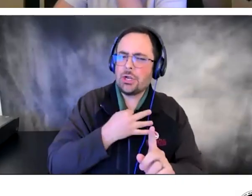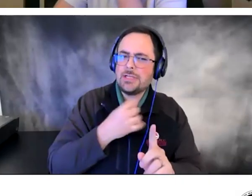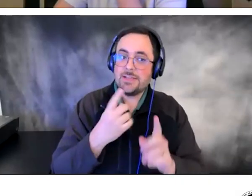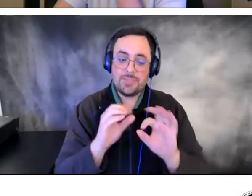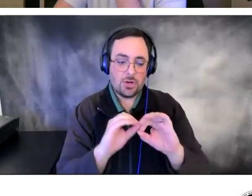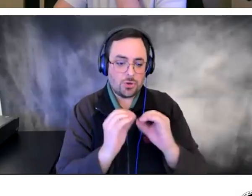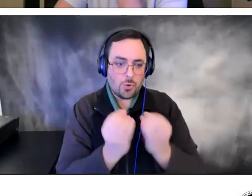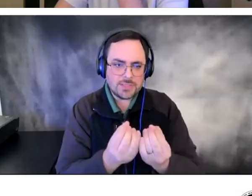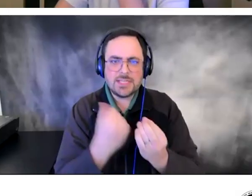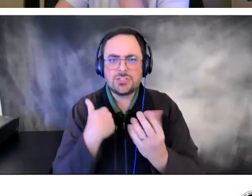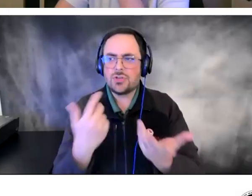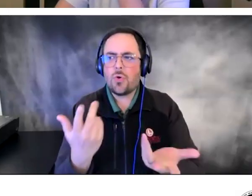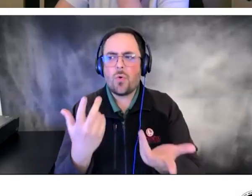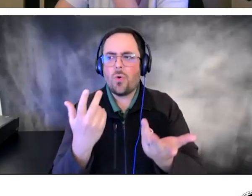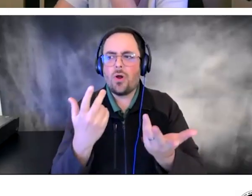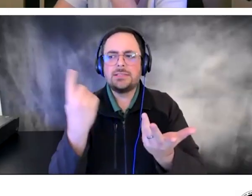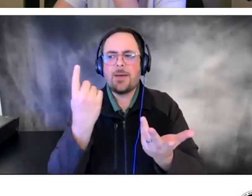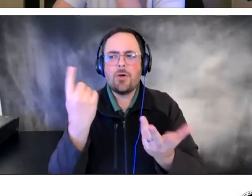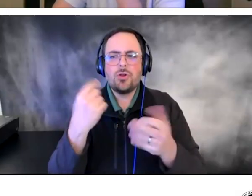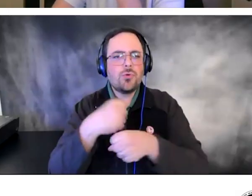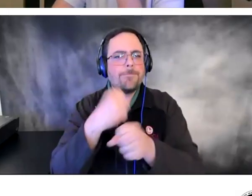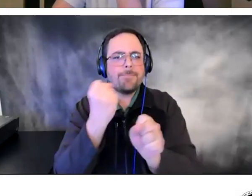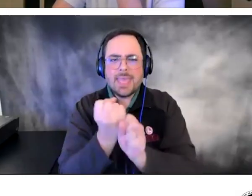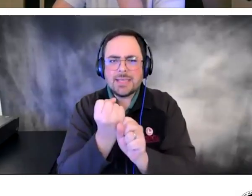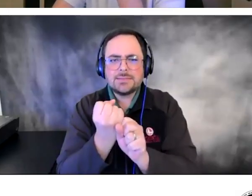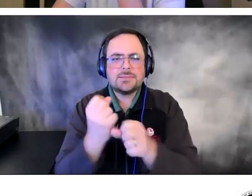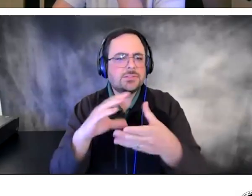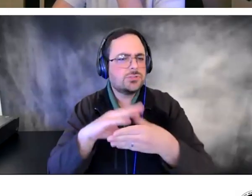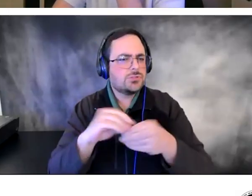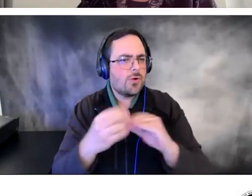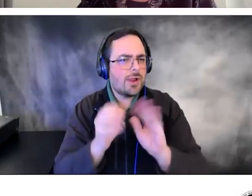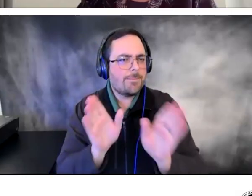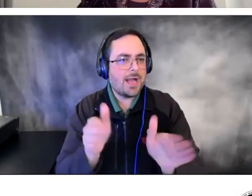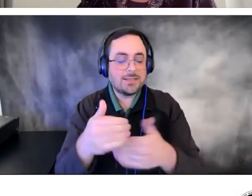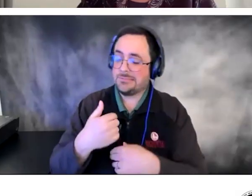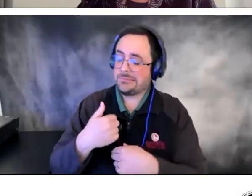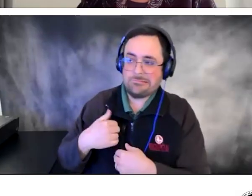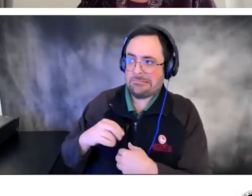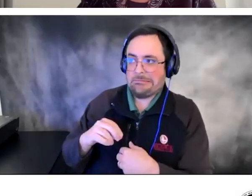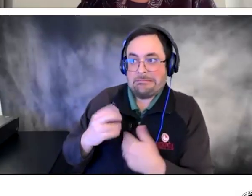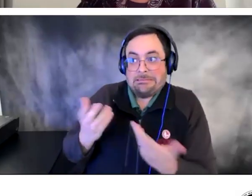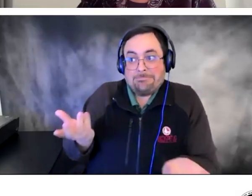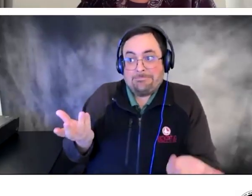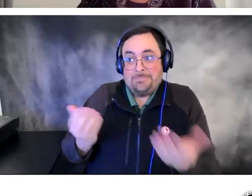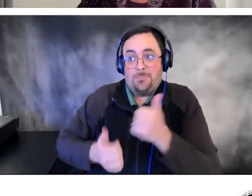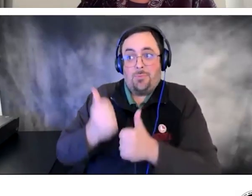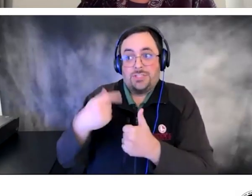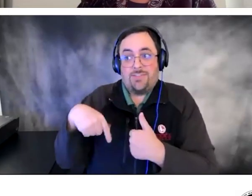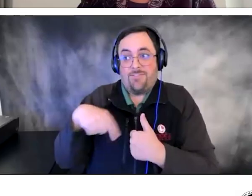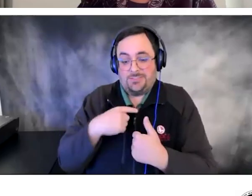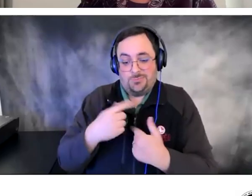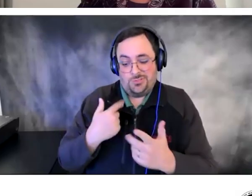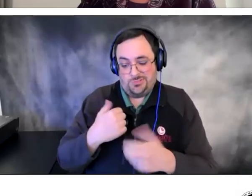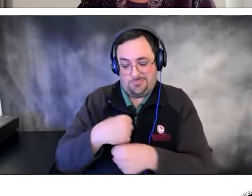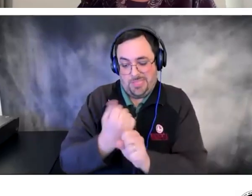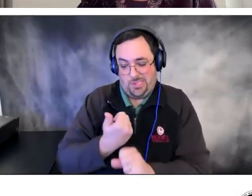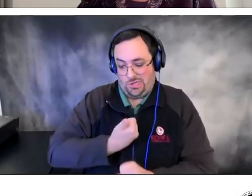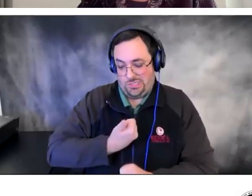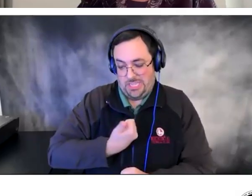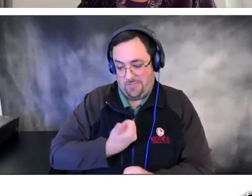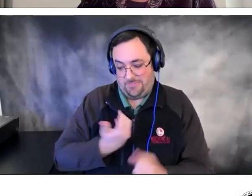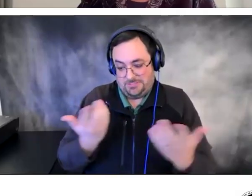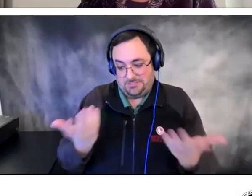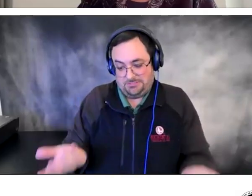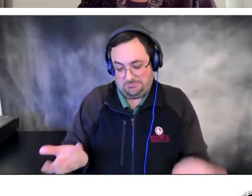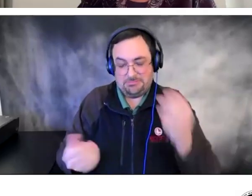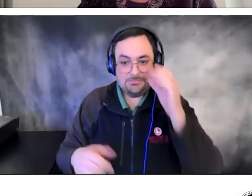or foundation that actually makes story boxes that you're aware of? No, I'm not. Most of us, we just make them ourselves.